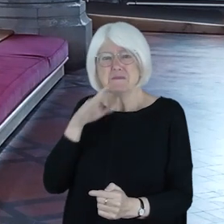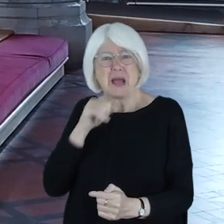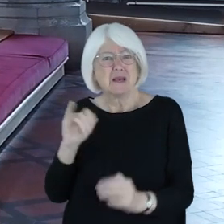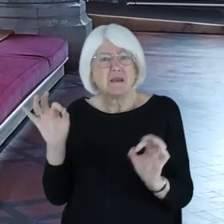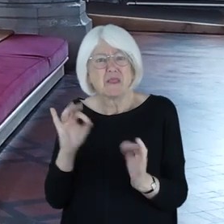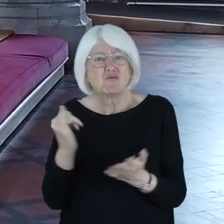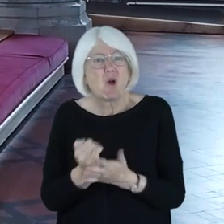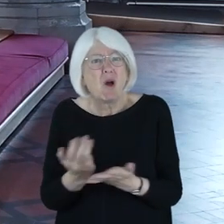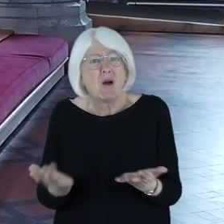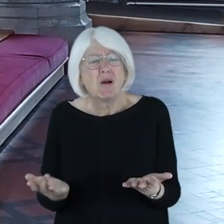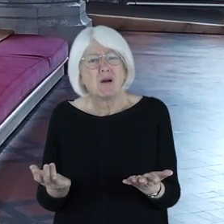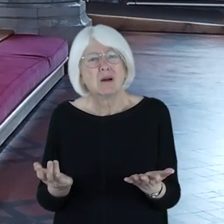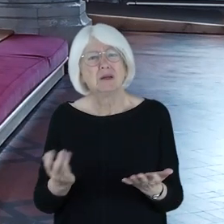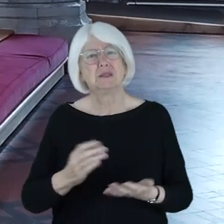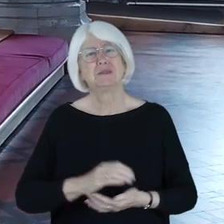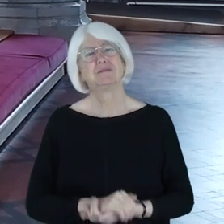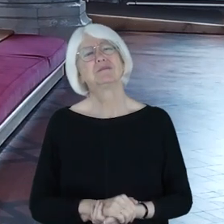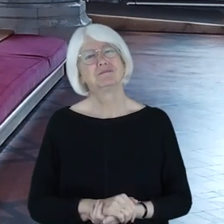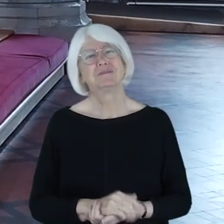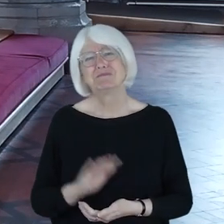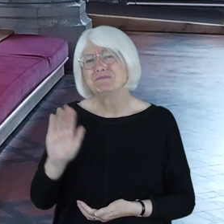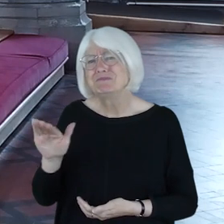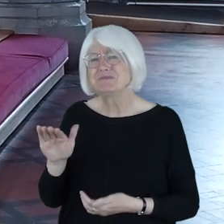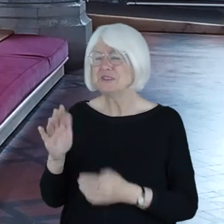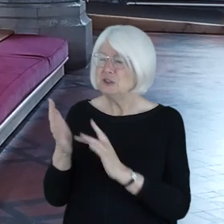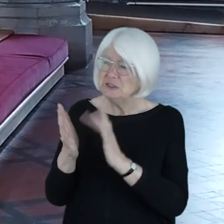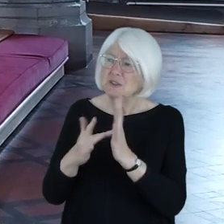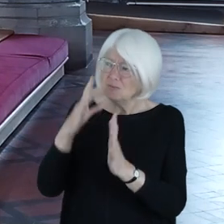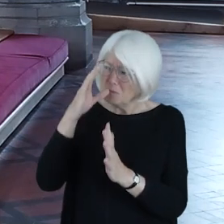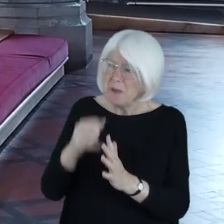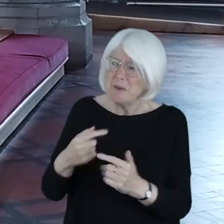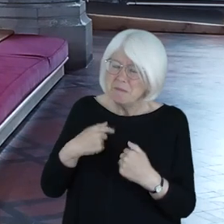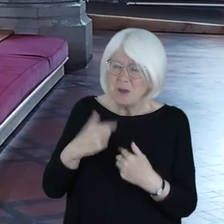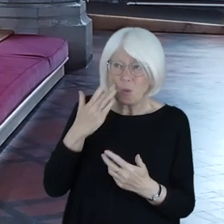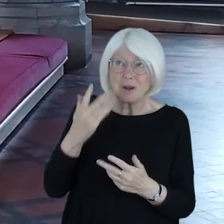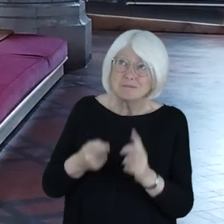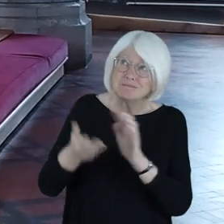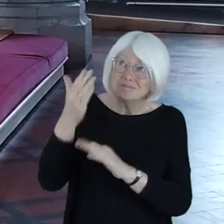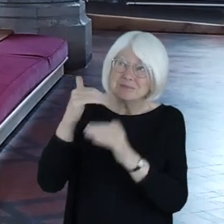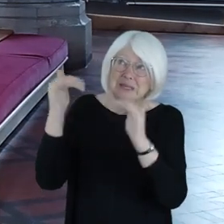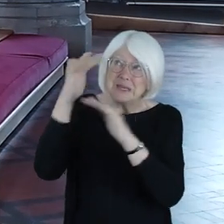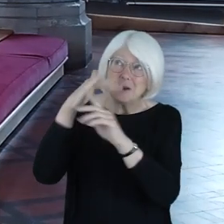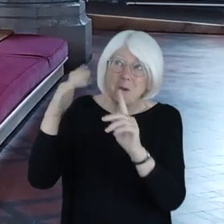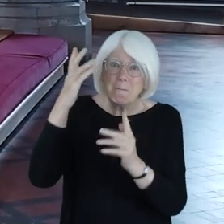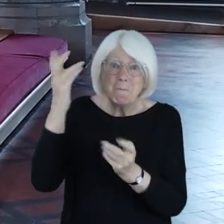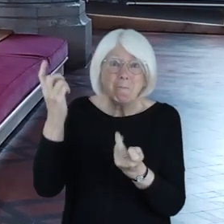wrong. Then he said, Jesus, remember me when you come into your